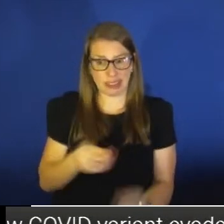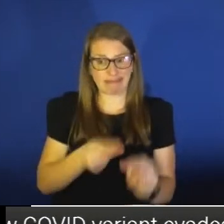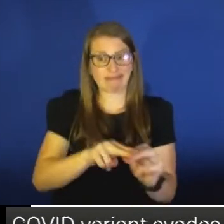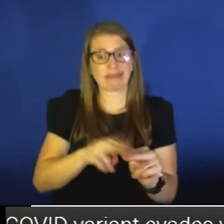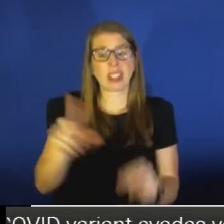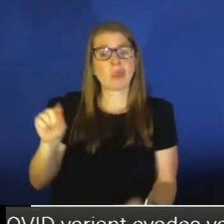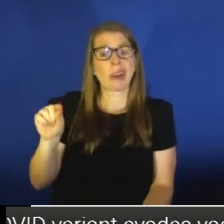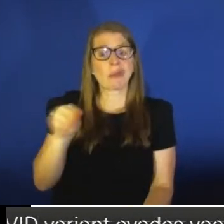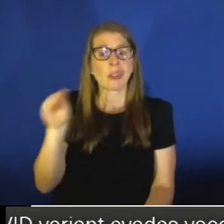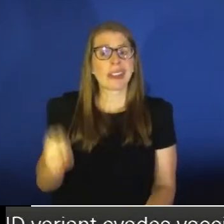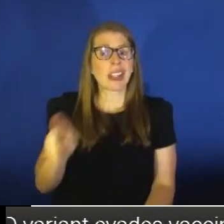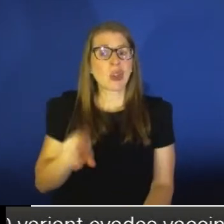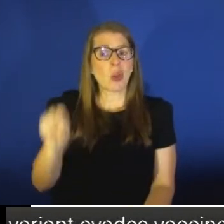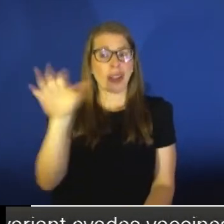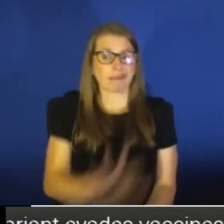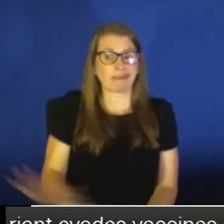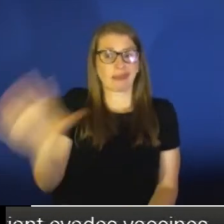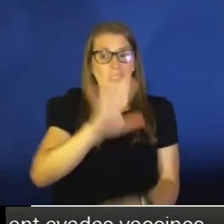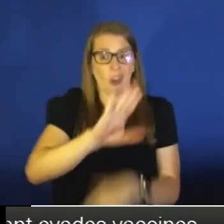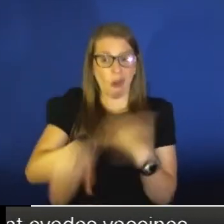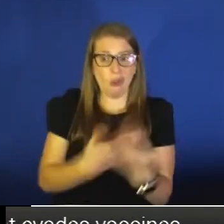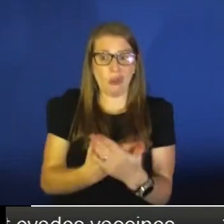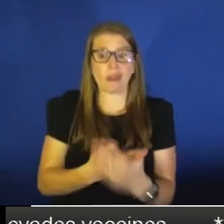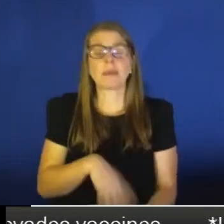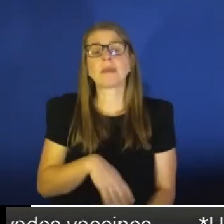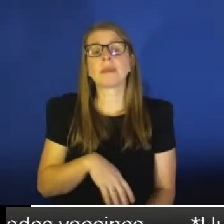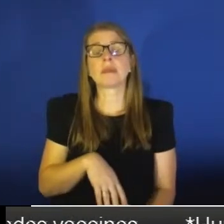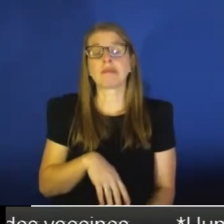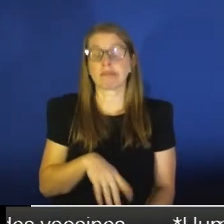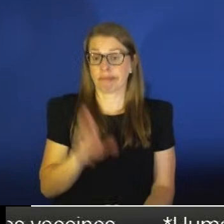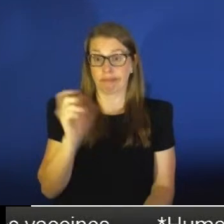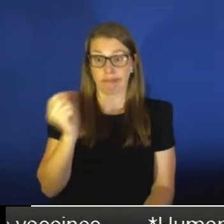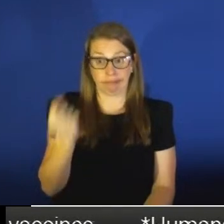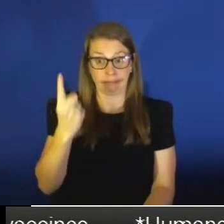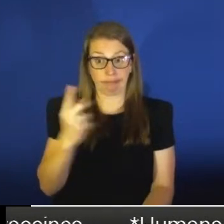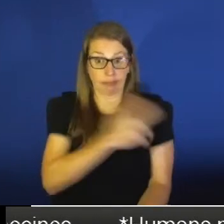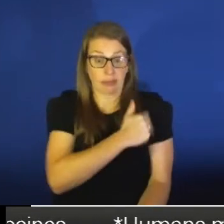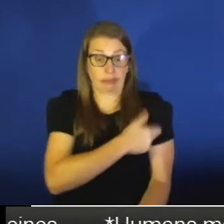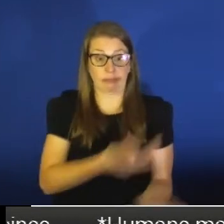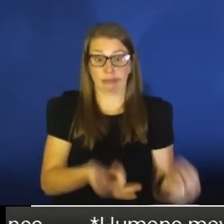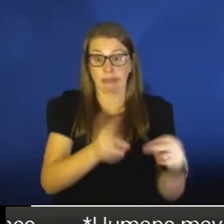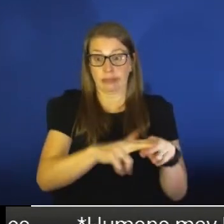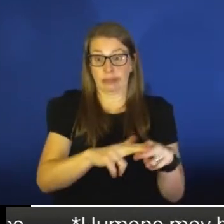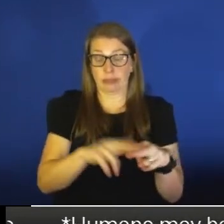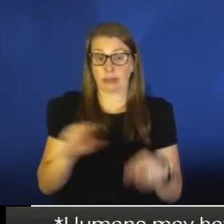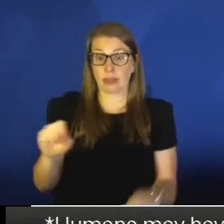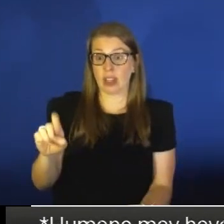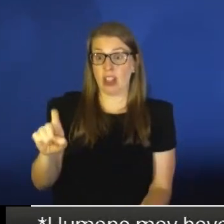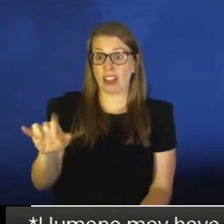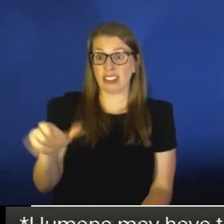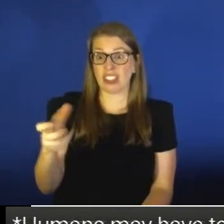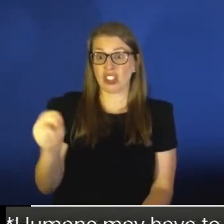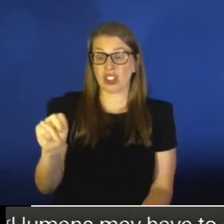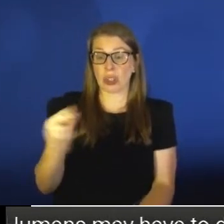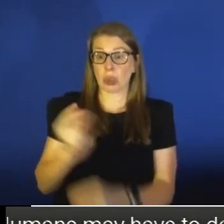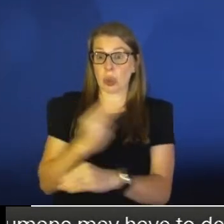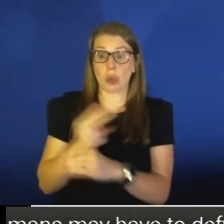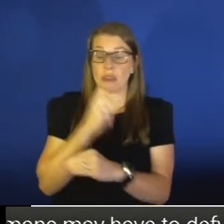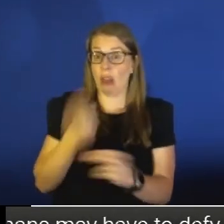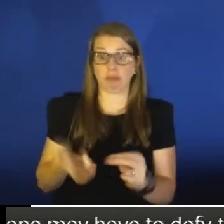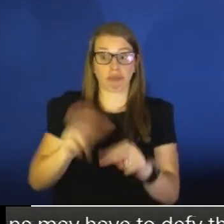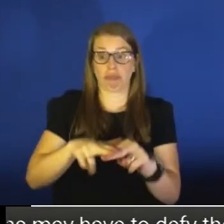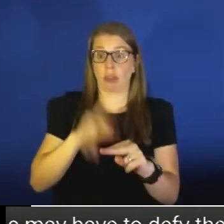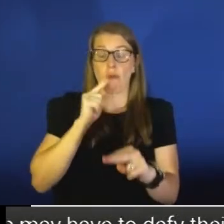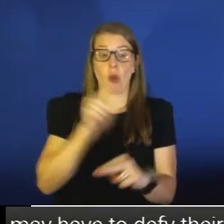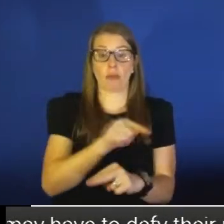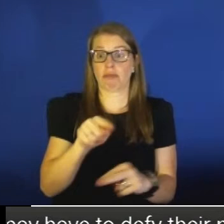United States. The good news is that even though hospitalizations are up, the amount of oxygen being used is not up in those hospitalizations.